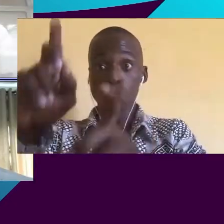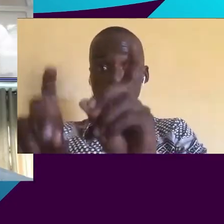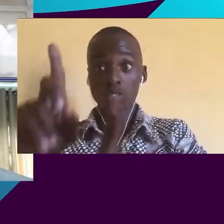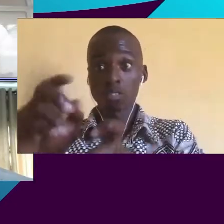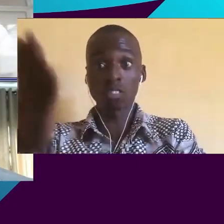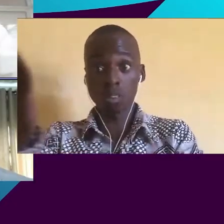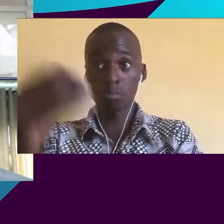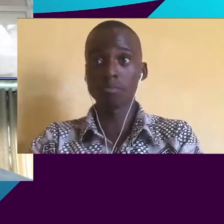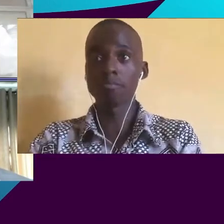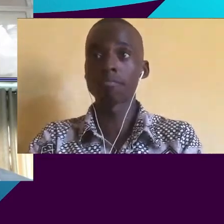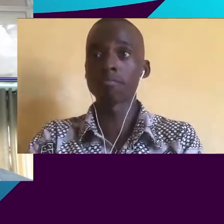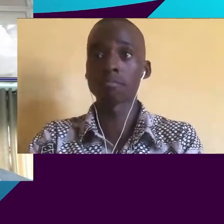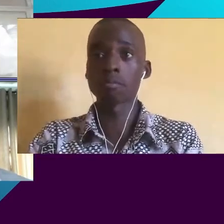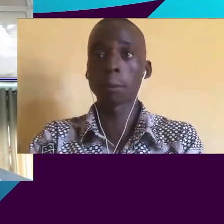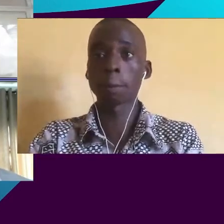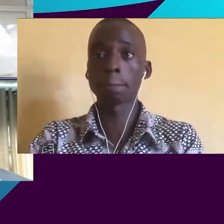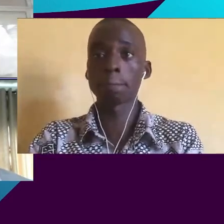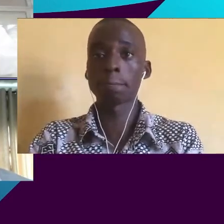And this is